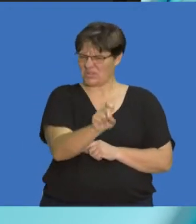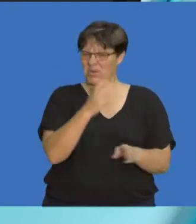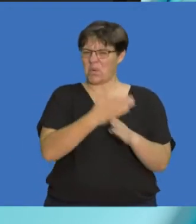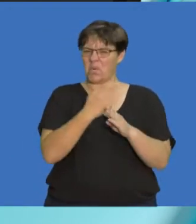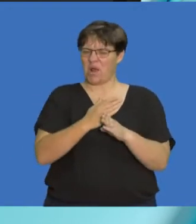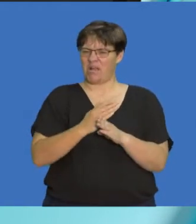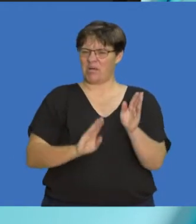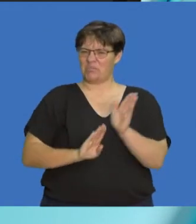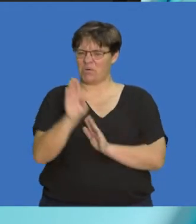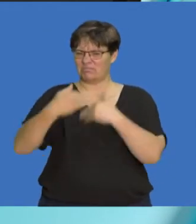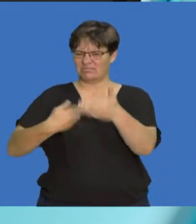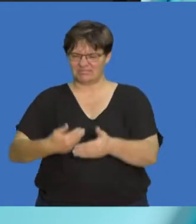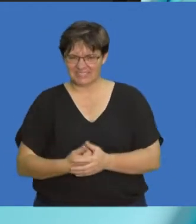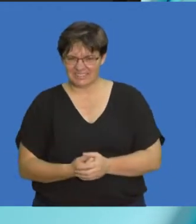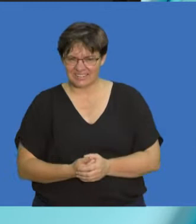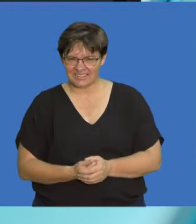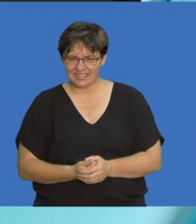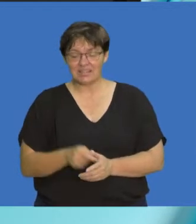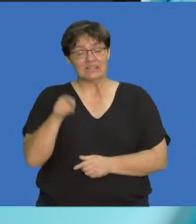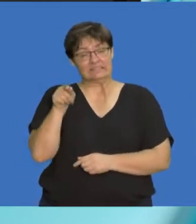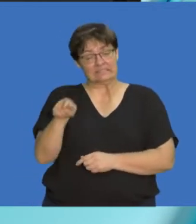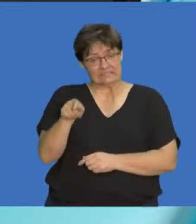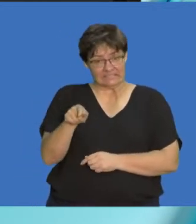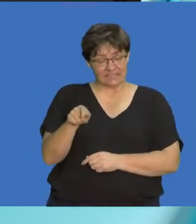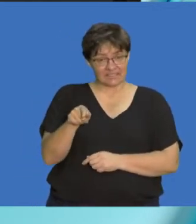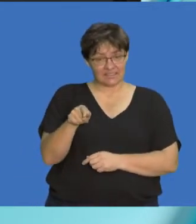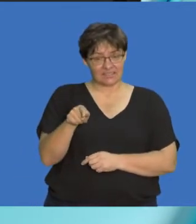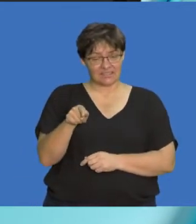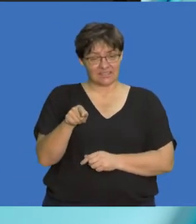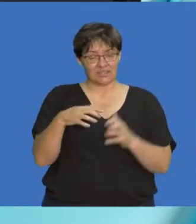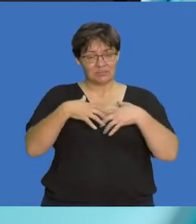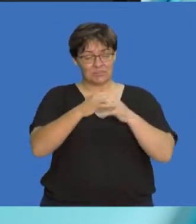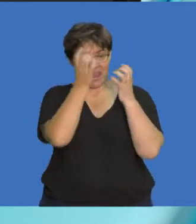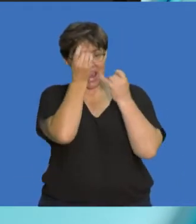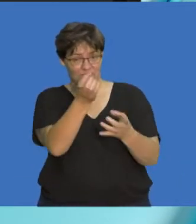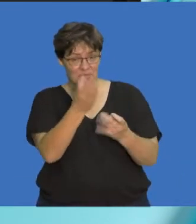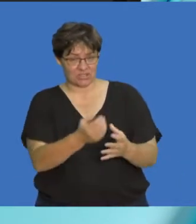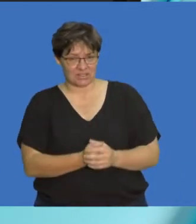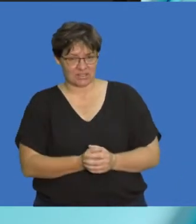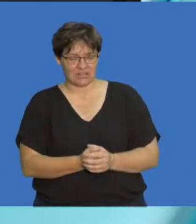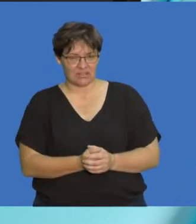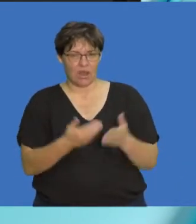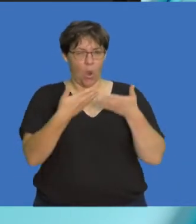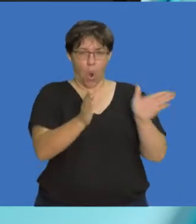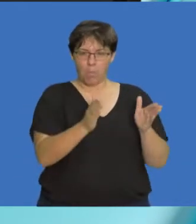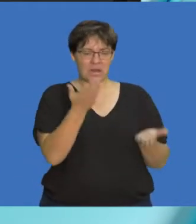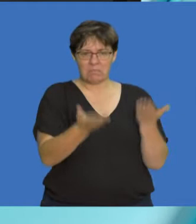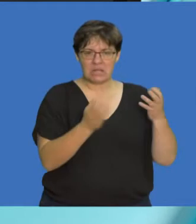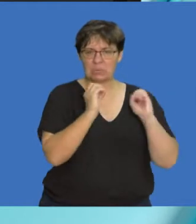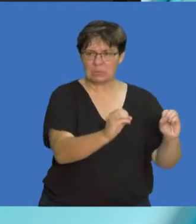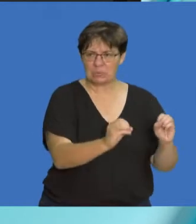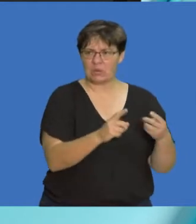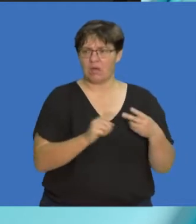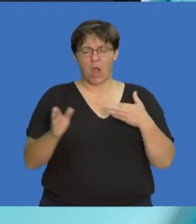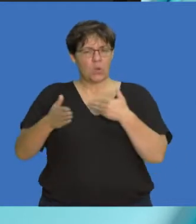progress? Notice, in this particular set of information, there's no opening balance and no